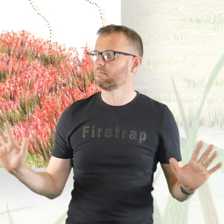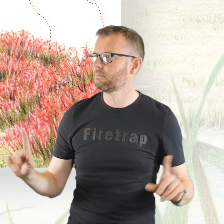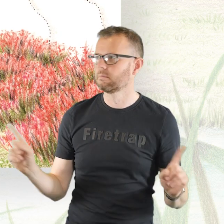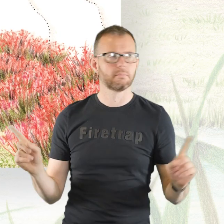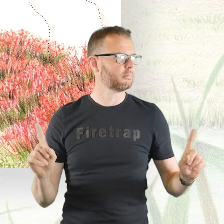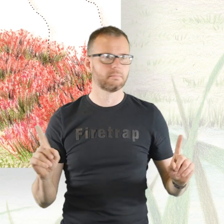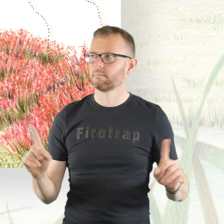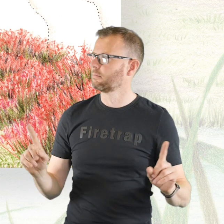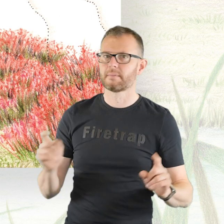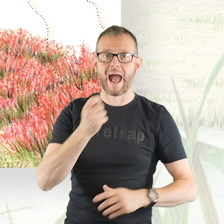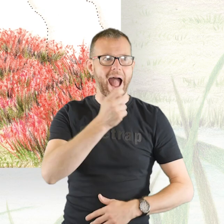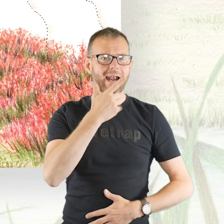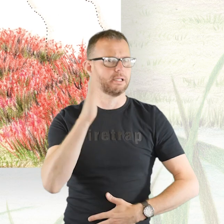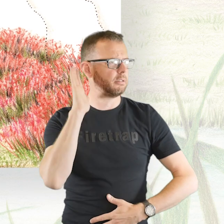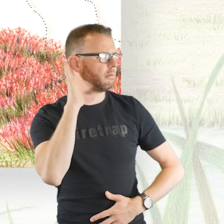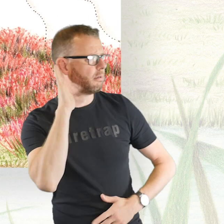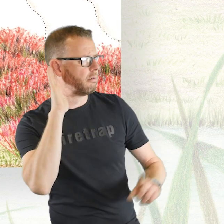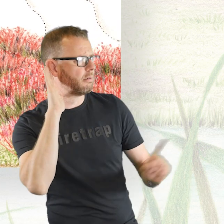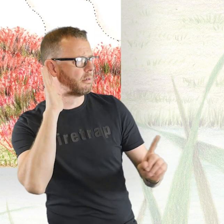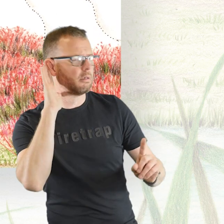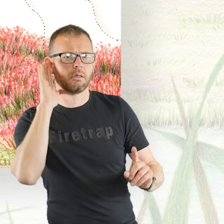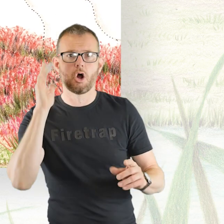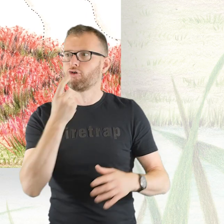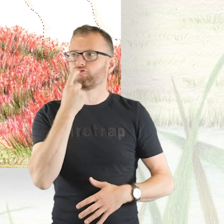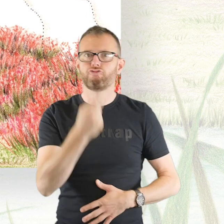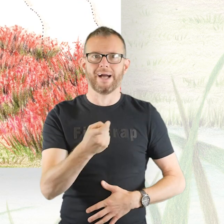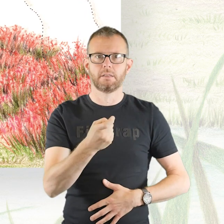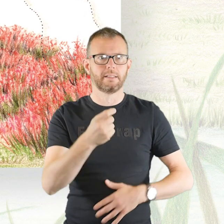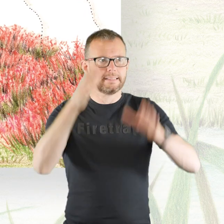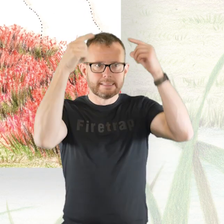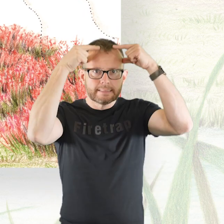Suddenly, Alex heard the roar of a red deer stag.